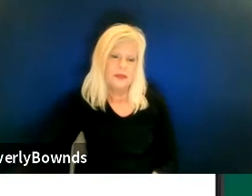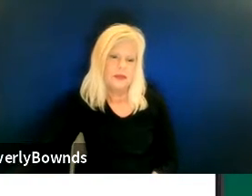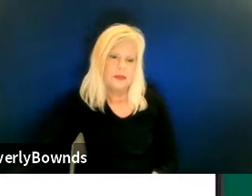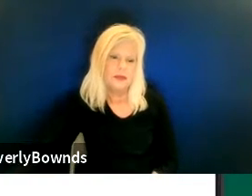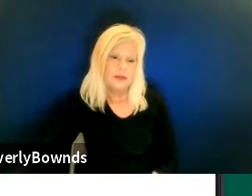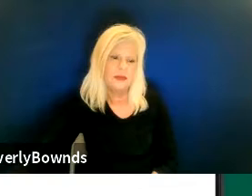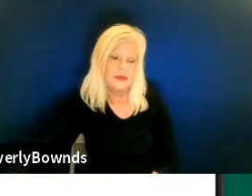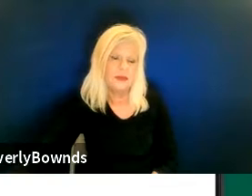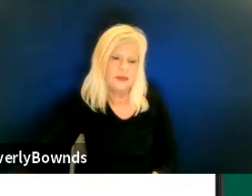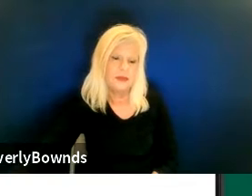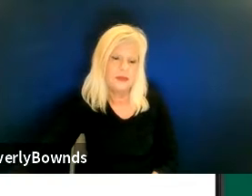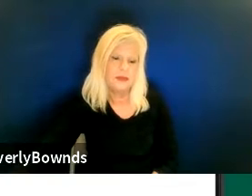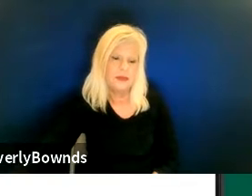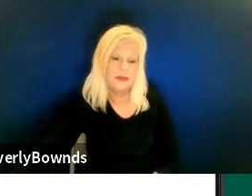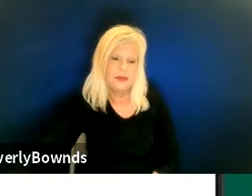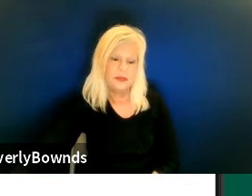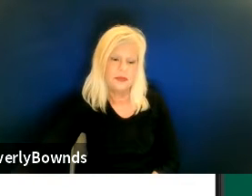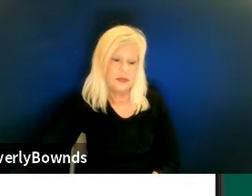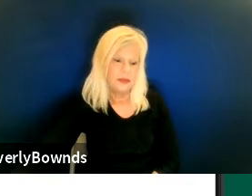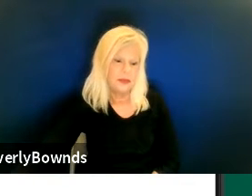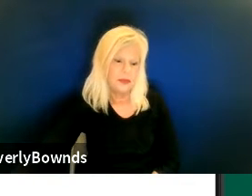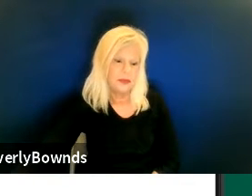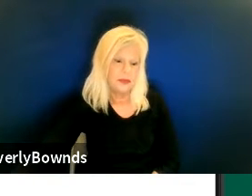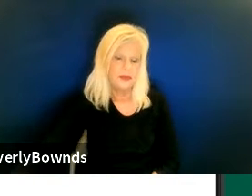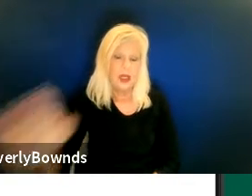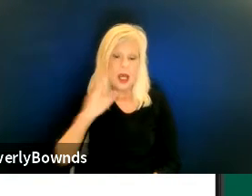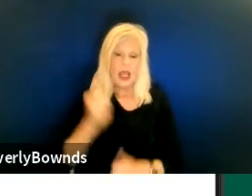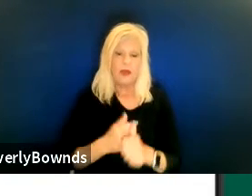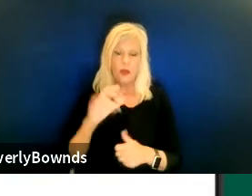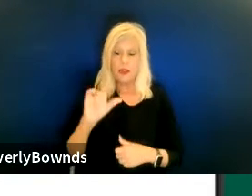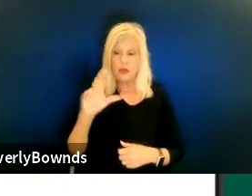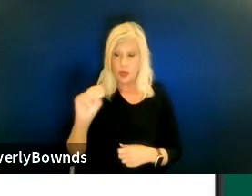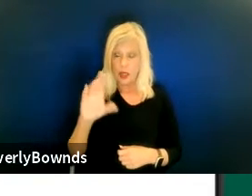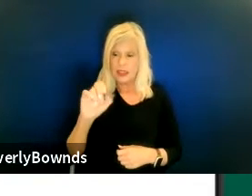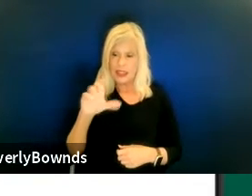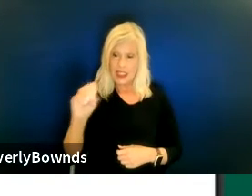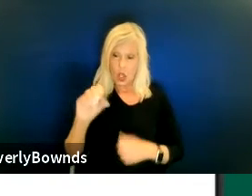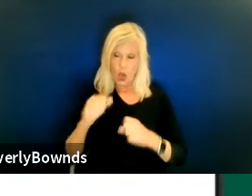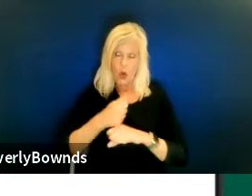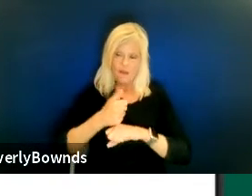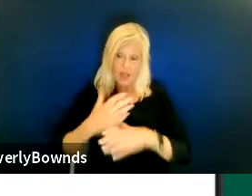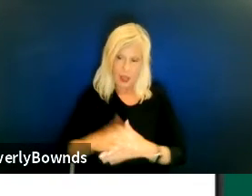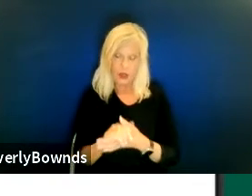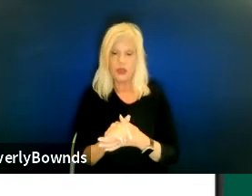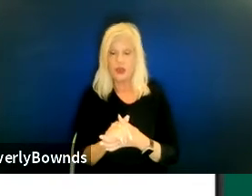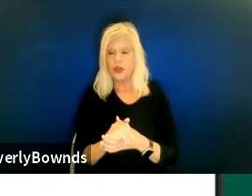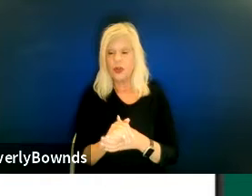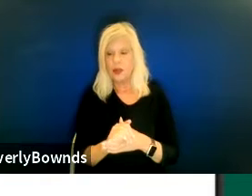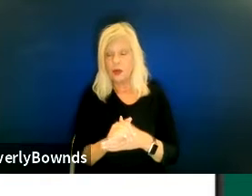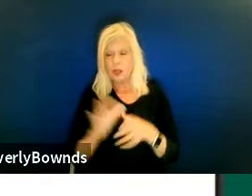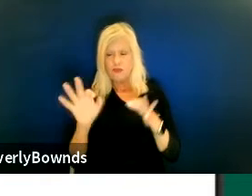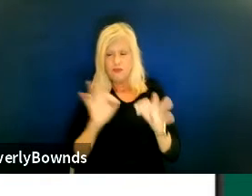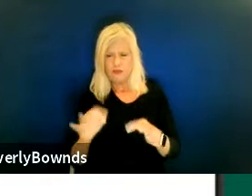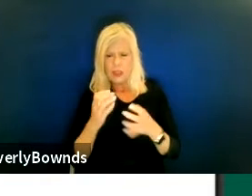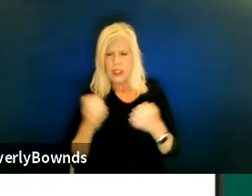Hey everyone, my name is Ryan Eater. I'm the founder and CEO of Include Health. Just want to give you a little bit of an overview of the equipment that we